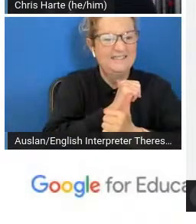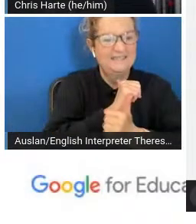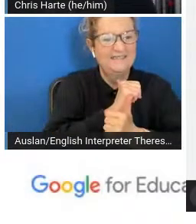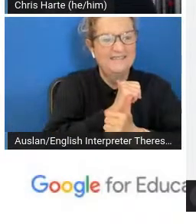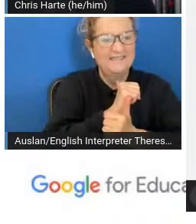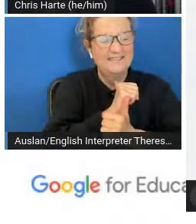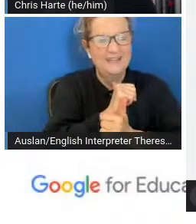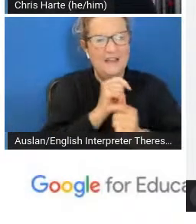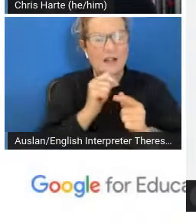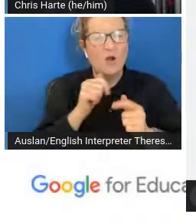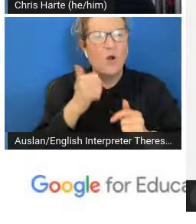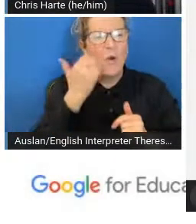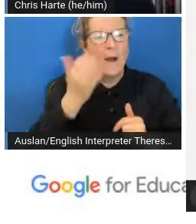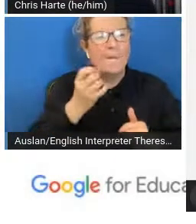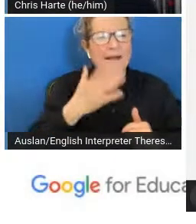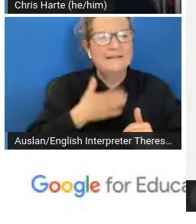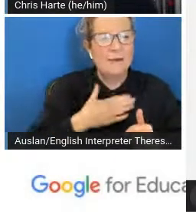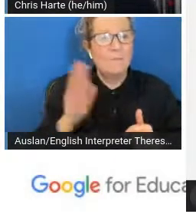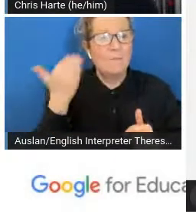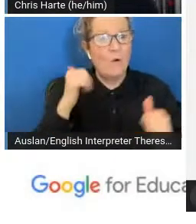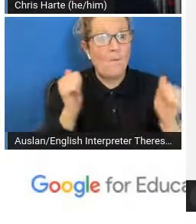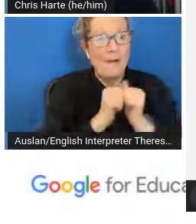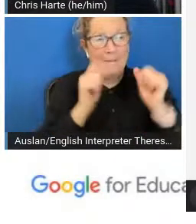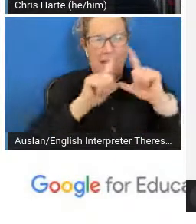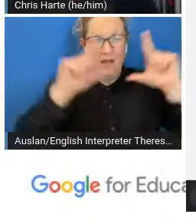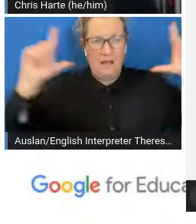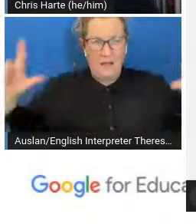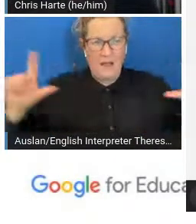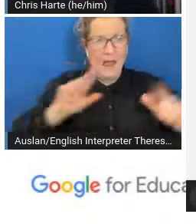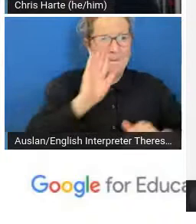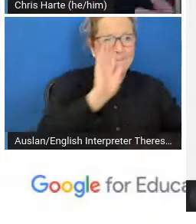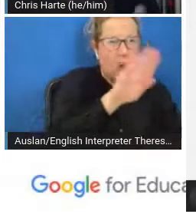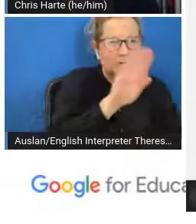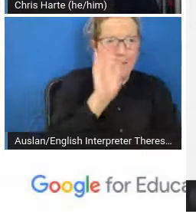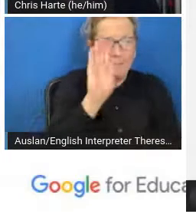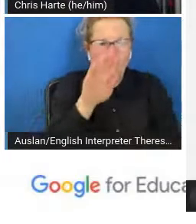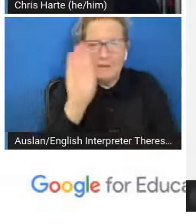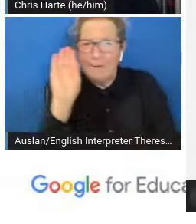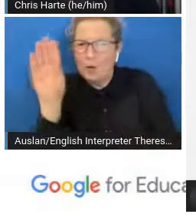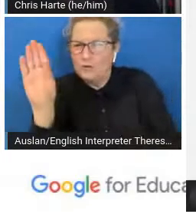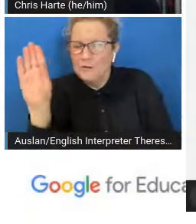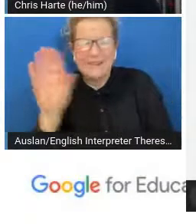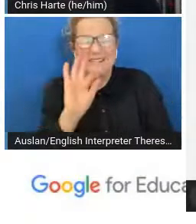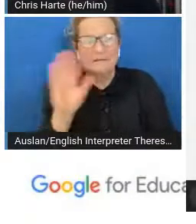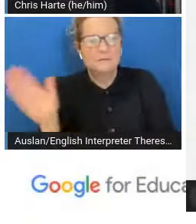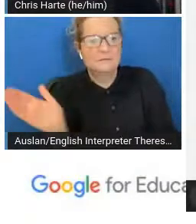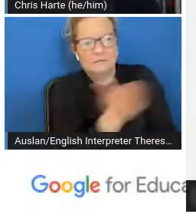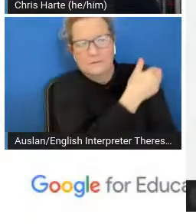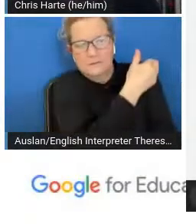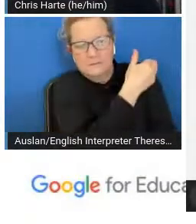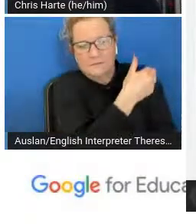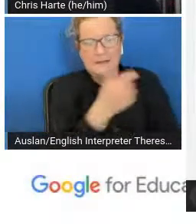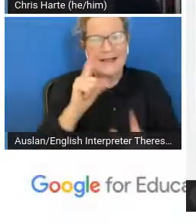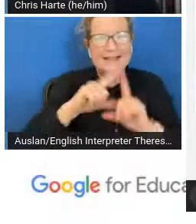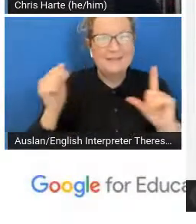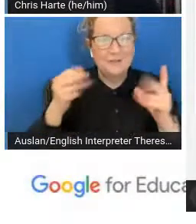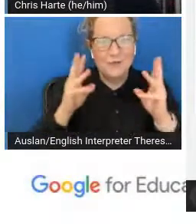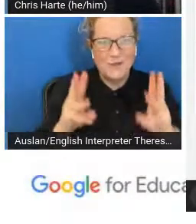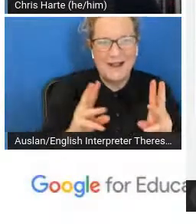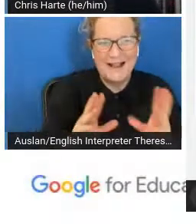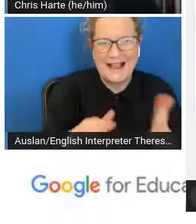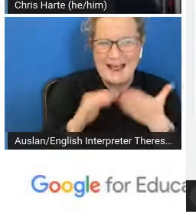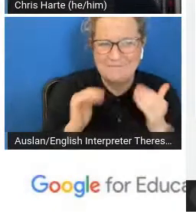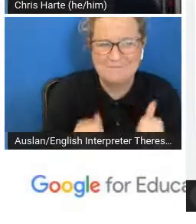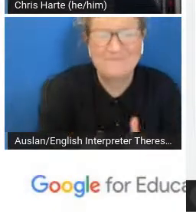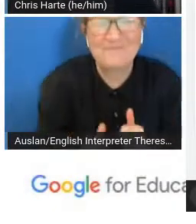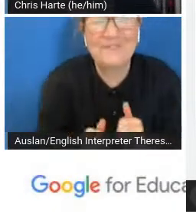Post-it notes and paper, but now I tend to do it digitally because it can be really useful. Here's a Jamboard, and I